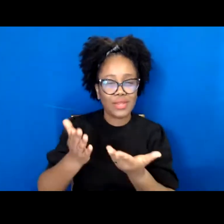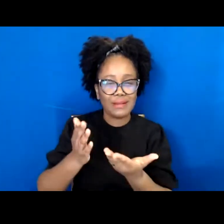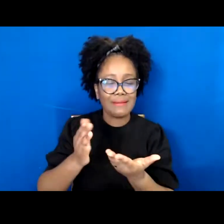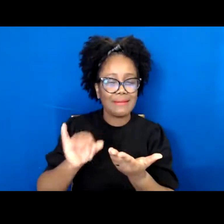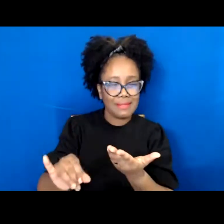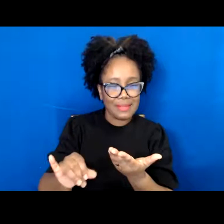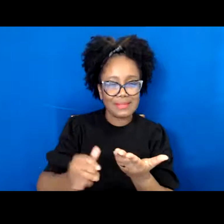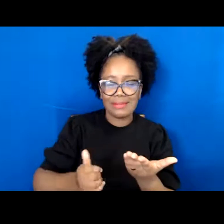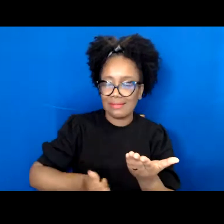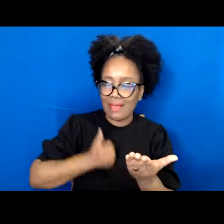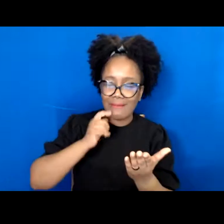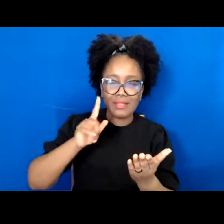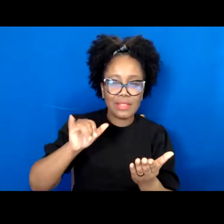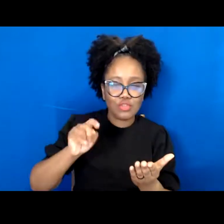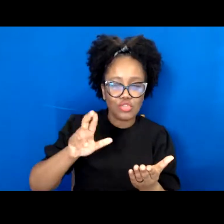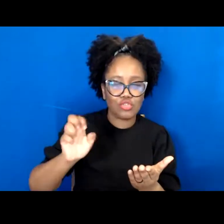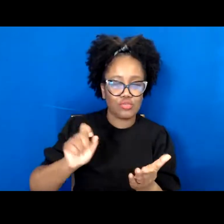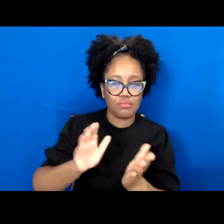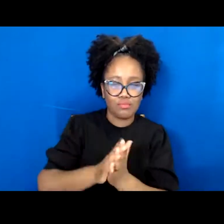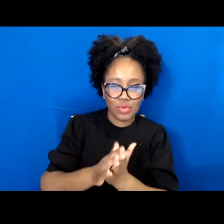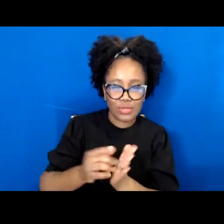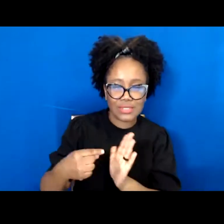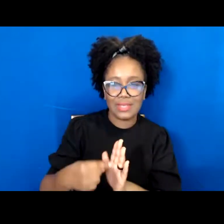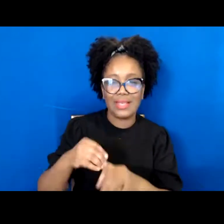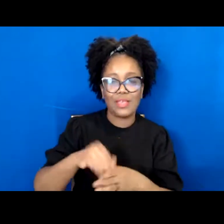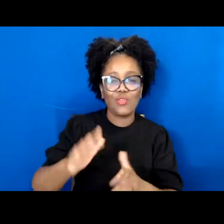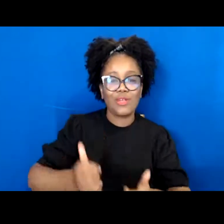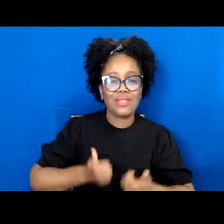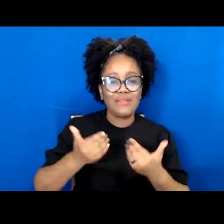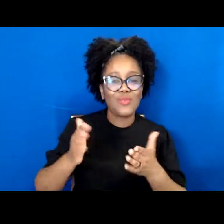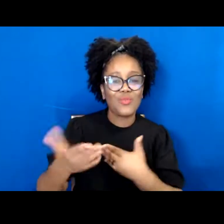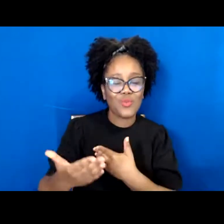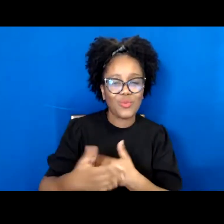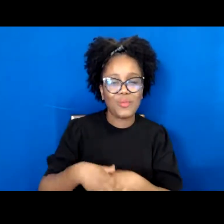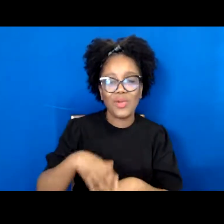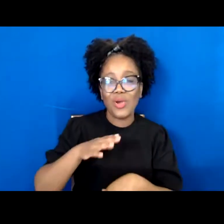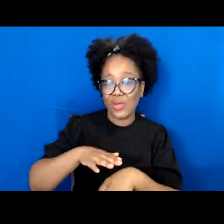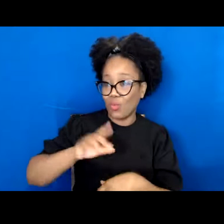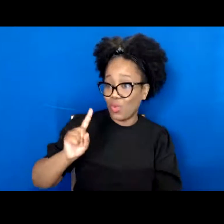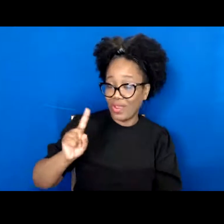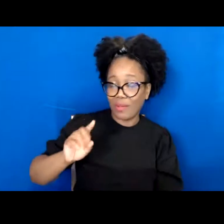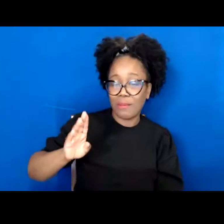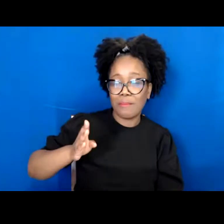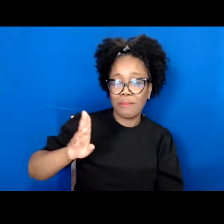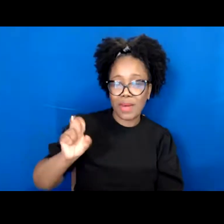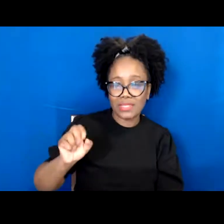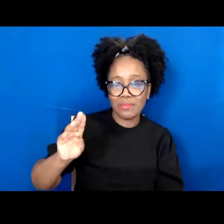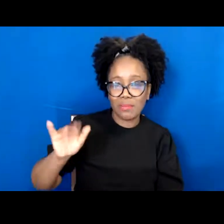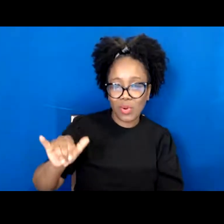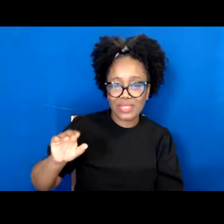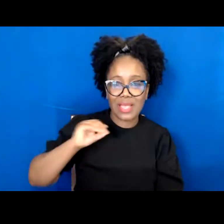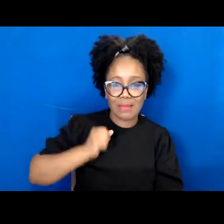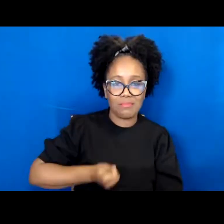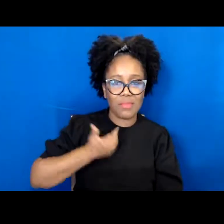live events, with two of them upcoming at the Motor House on Tuesday, March 29th, and at Busboys and Poets Baltimore on Friday, April 1st. So mark